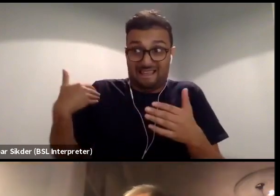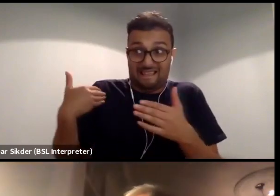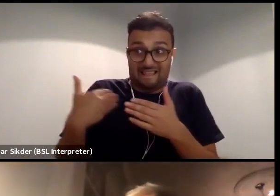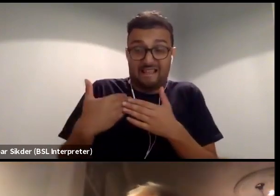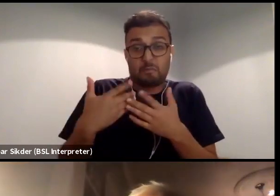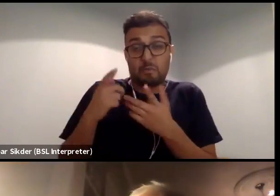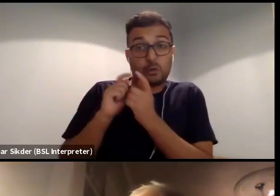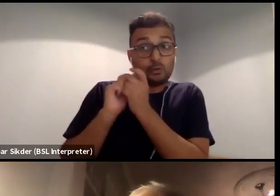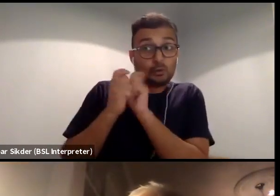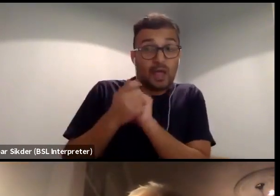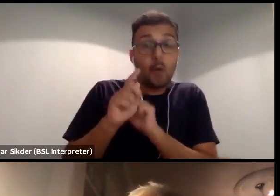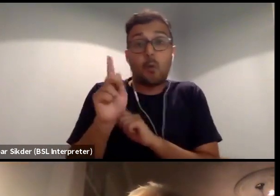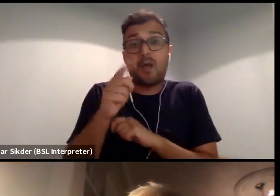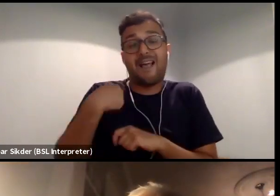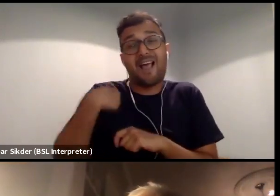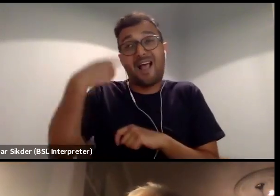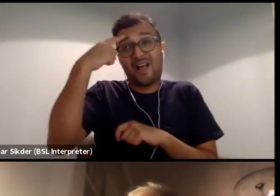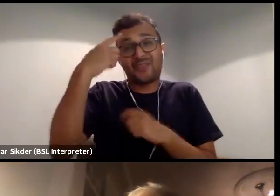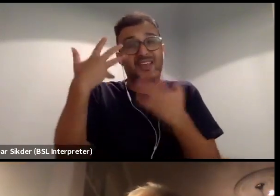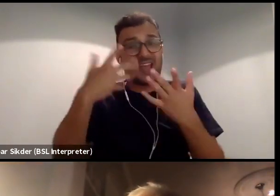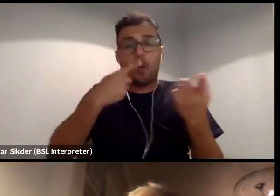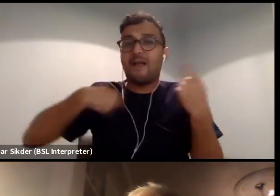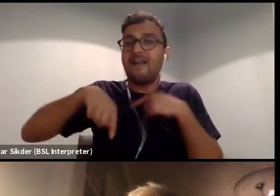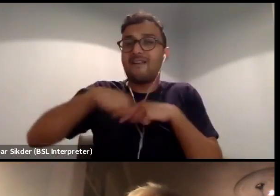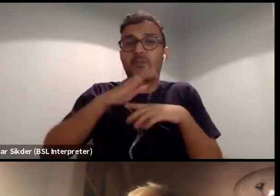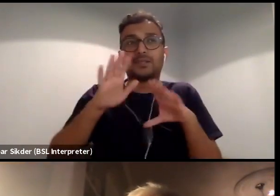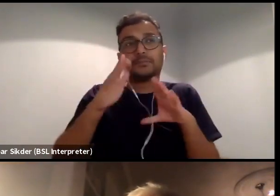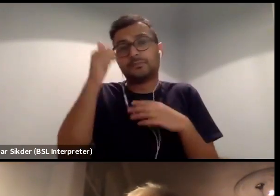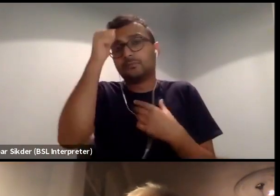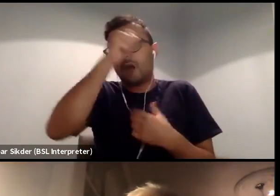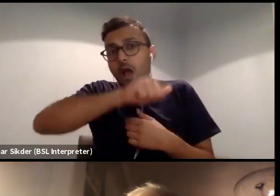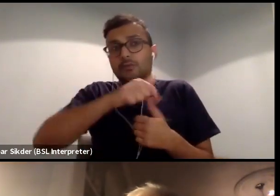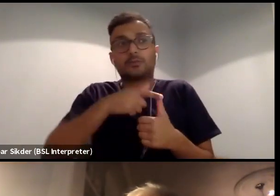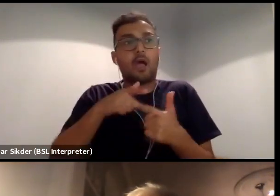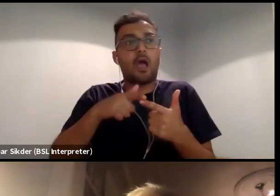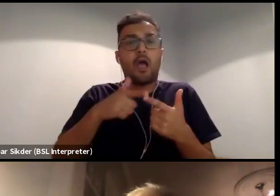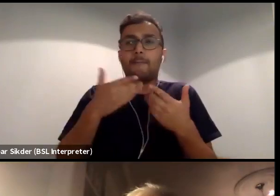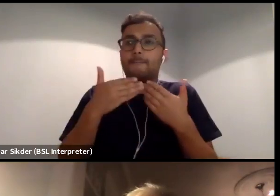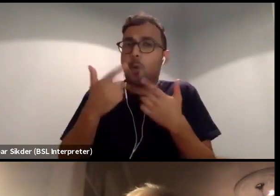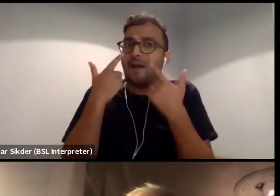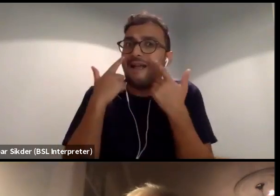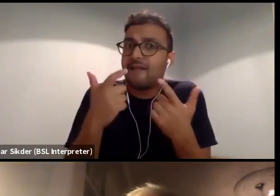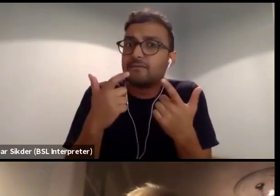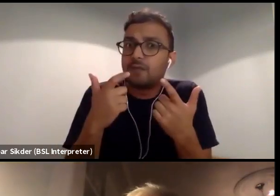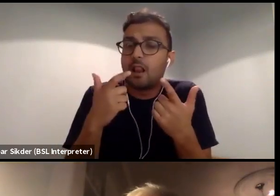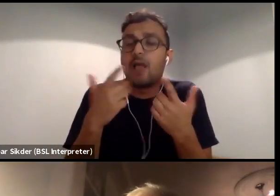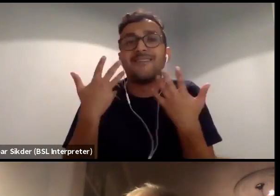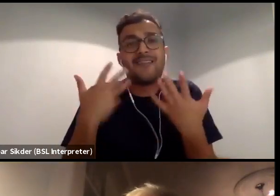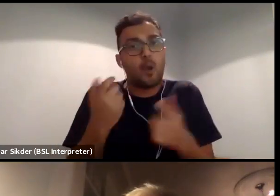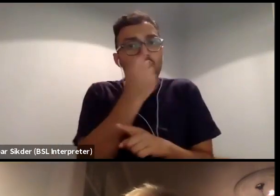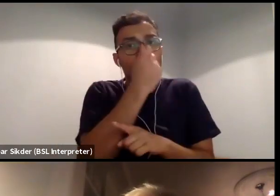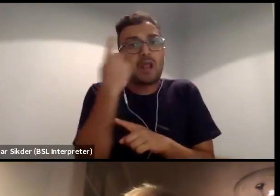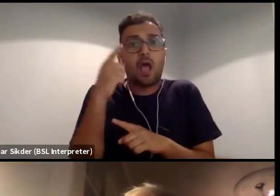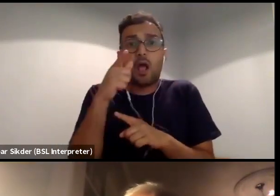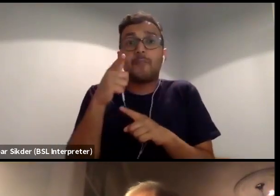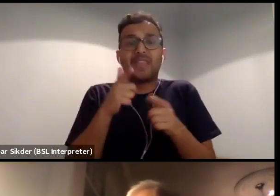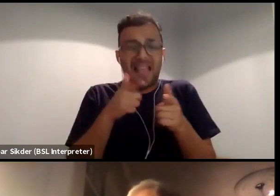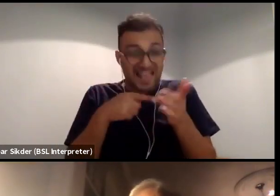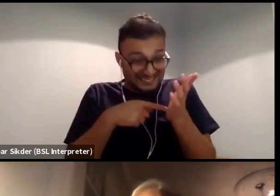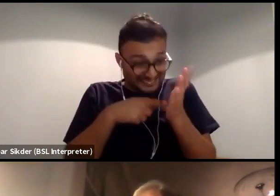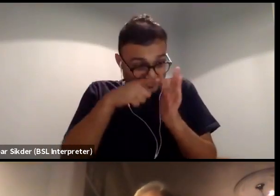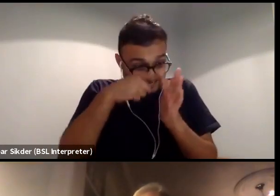about the fact that terrorism, you know, doesn't belong to a faith or a color or